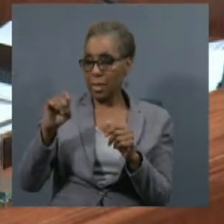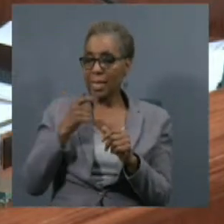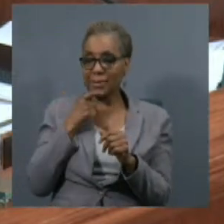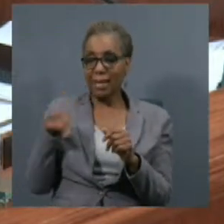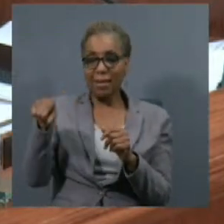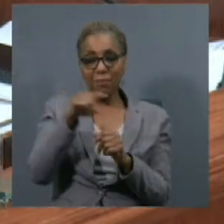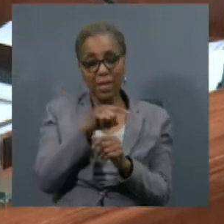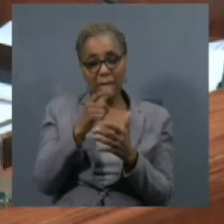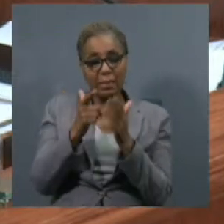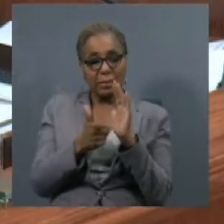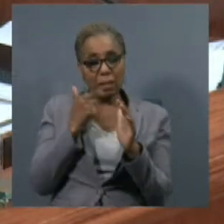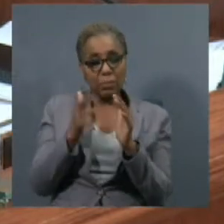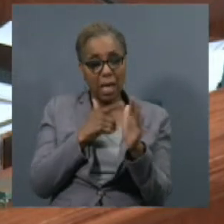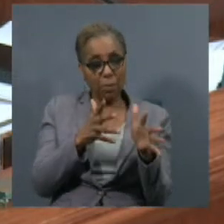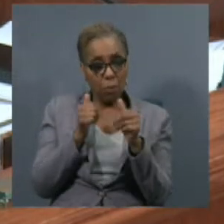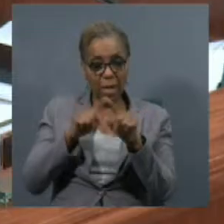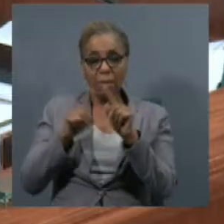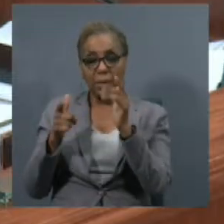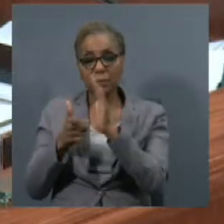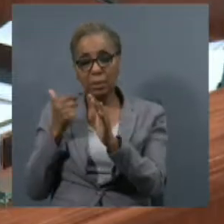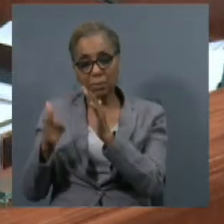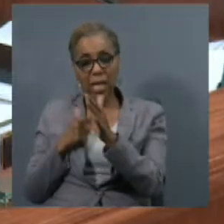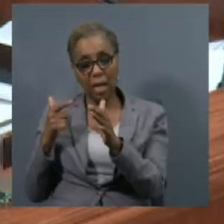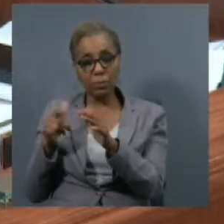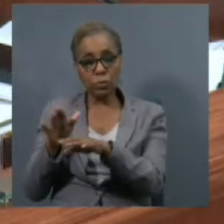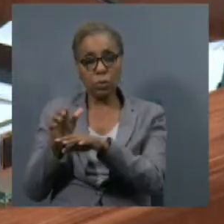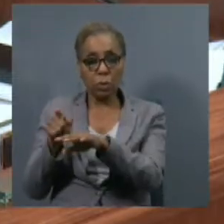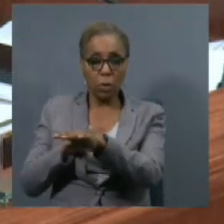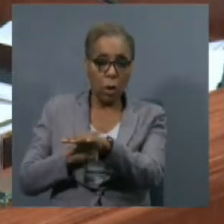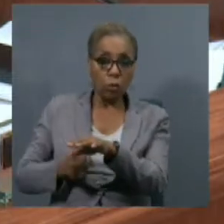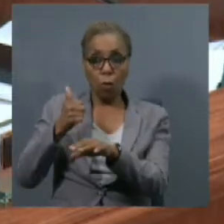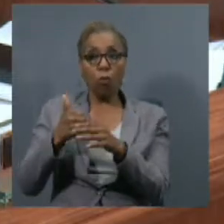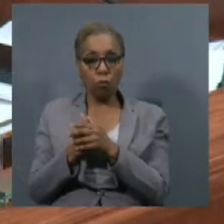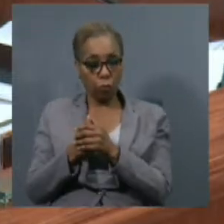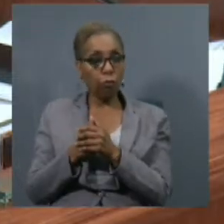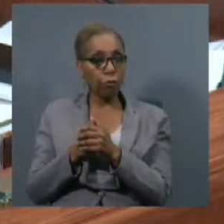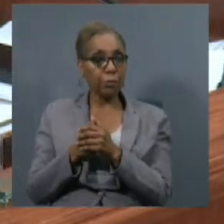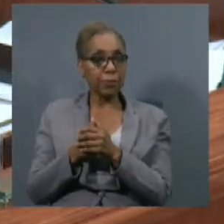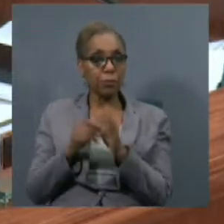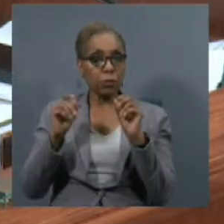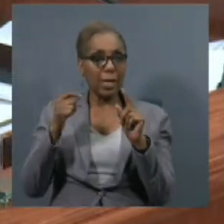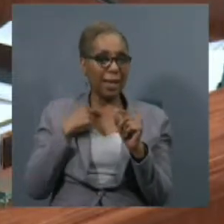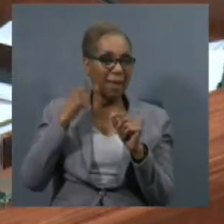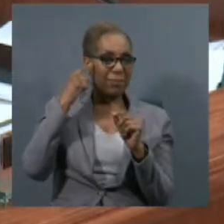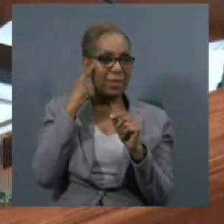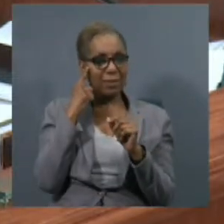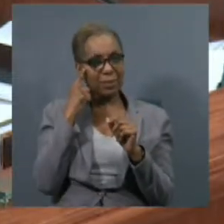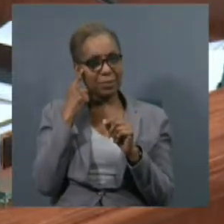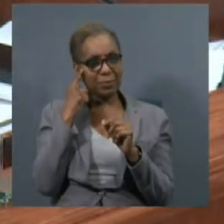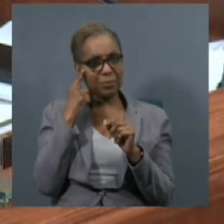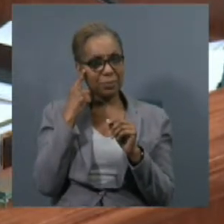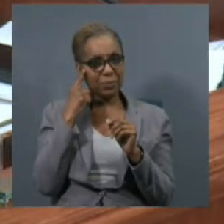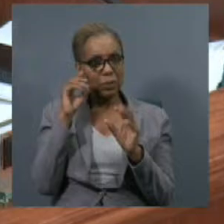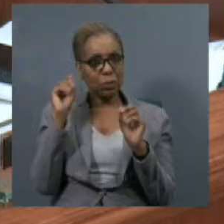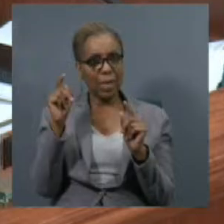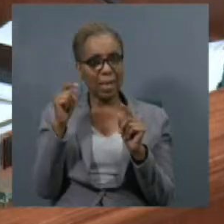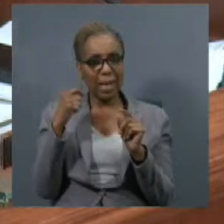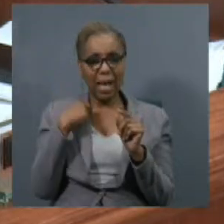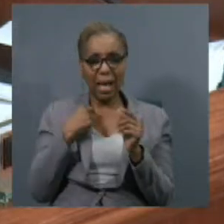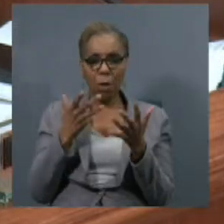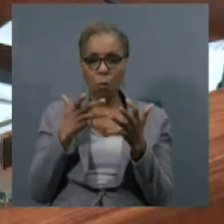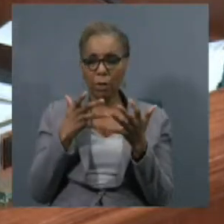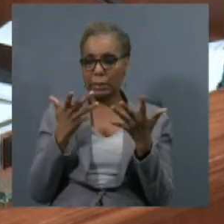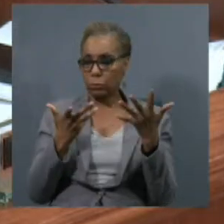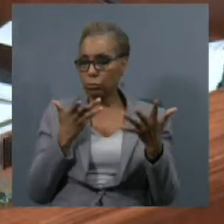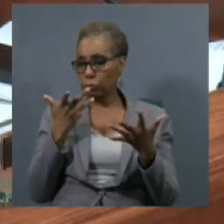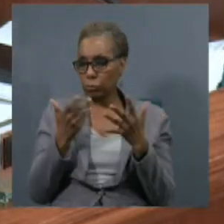sometimes fairly quick, but sometimes they take longer. And I think I wanted to interpret that,